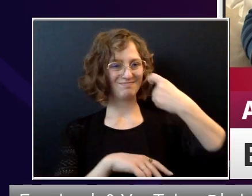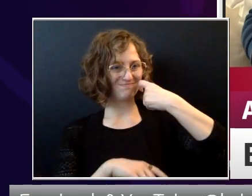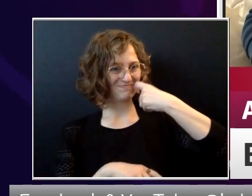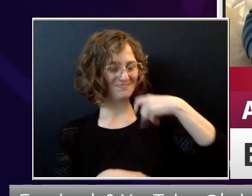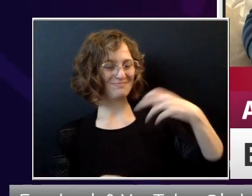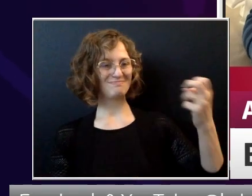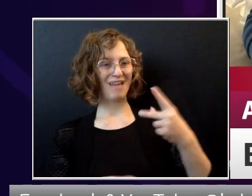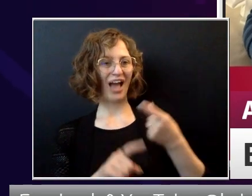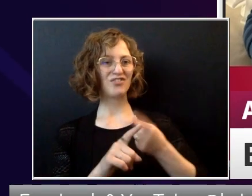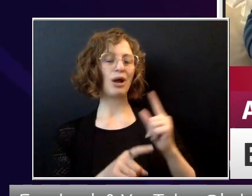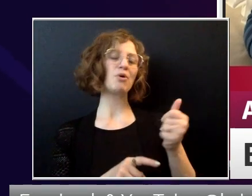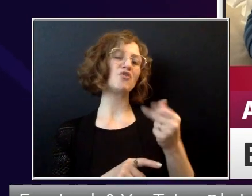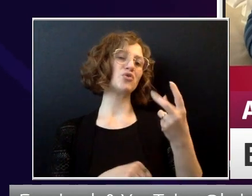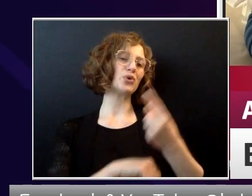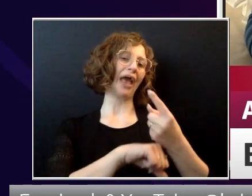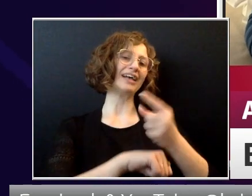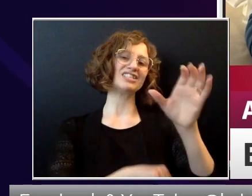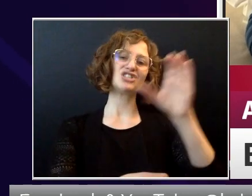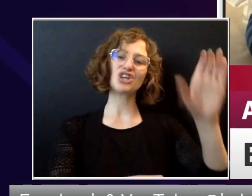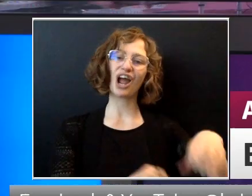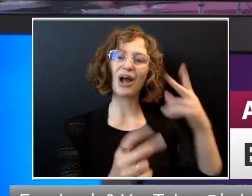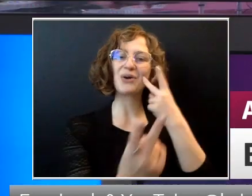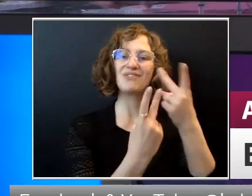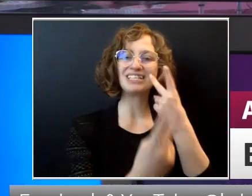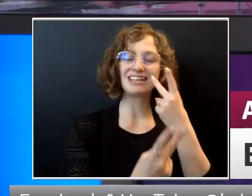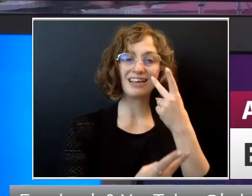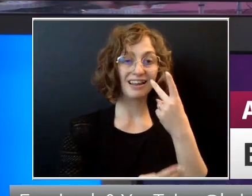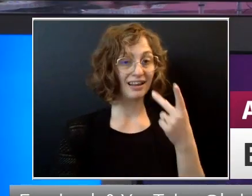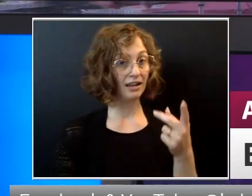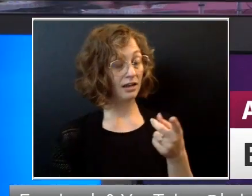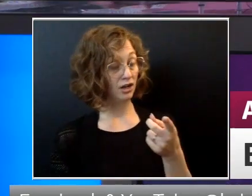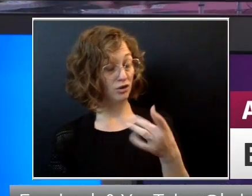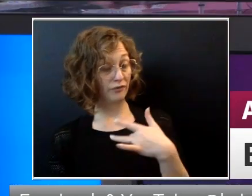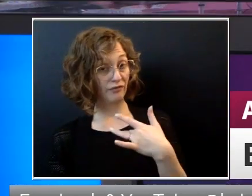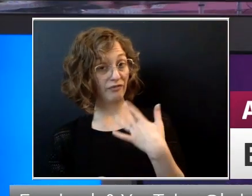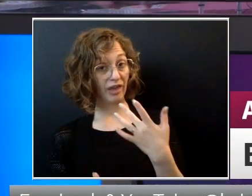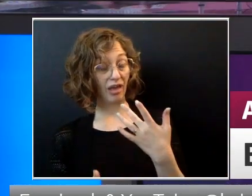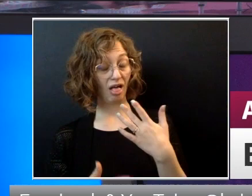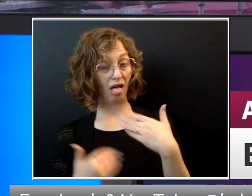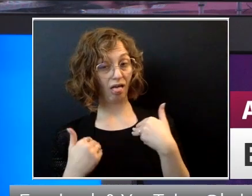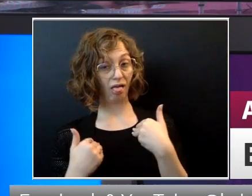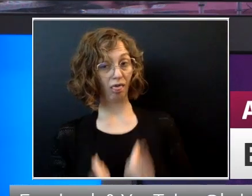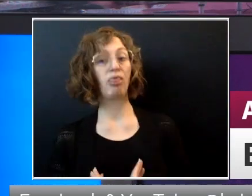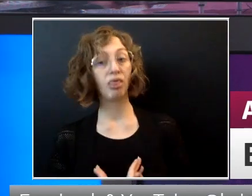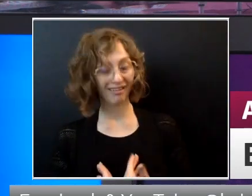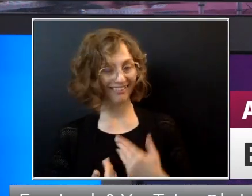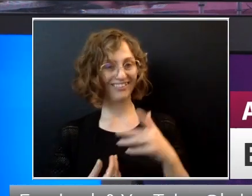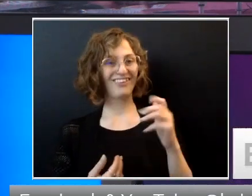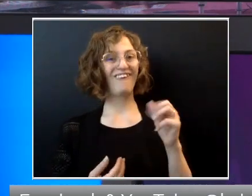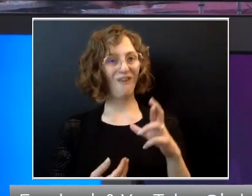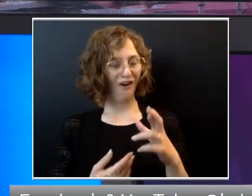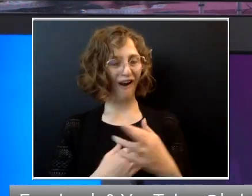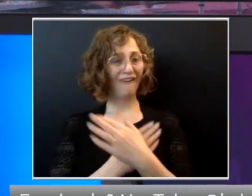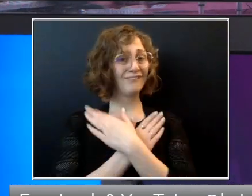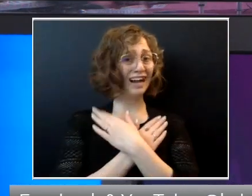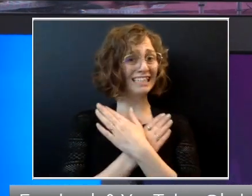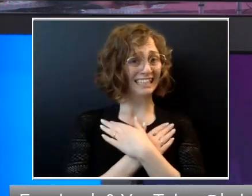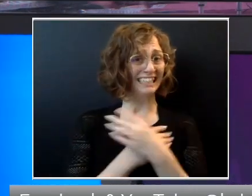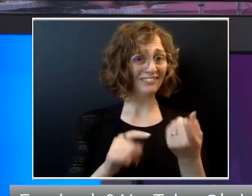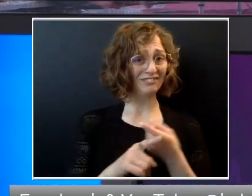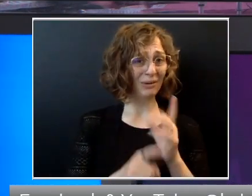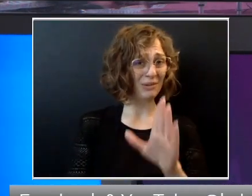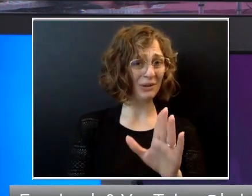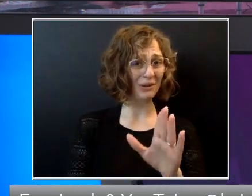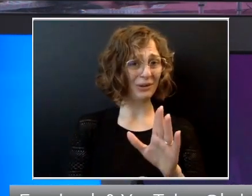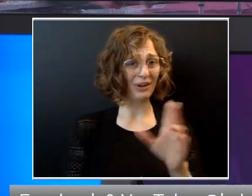the 3 that are in Chicago. Did they run you around? Do you feel rested or like you need to rest up a bit? I came home